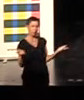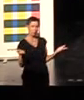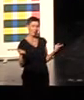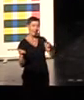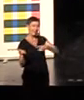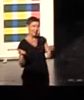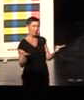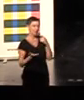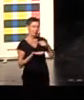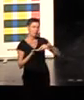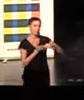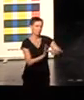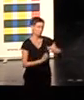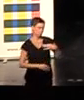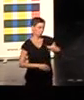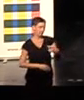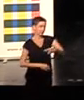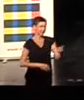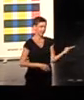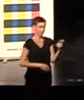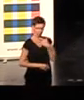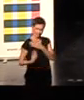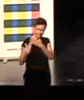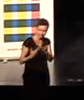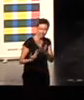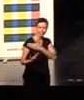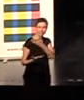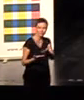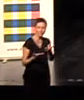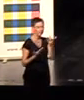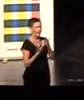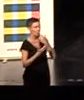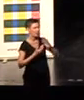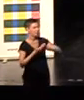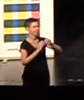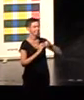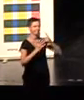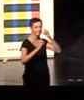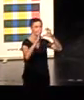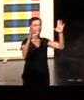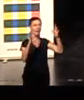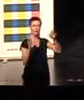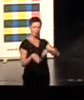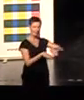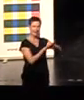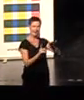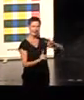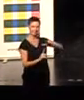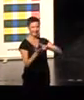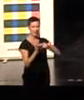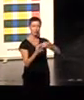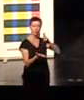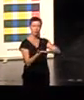riepen sensation means wat building the idea of a nation means hier week en aan de stand